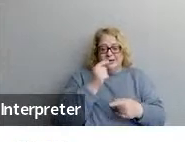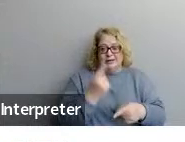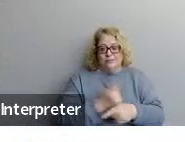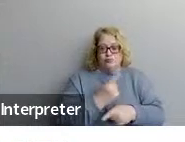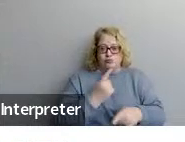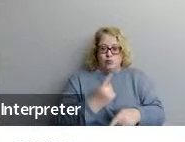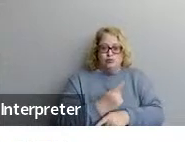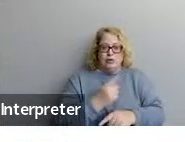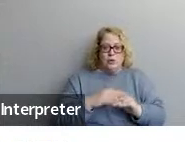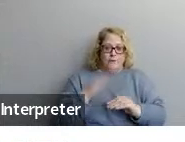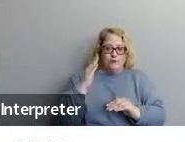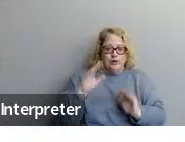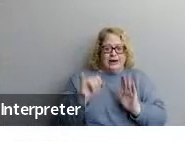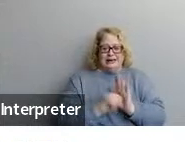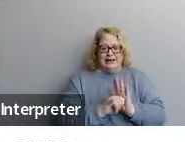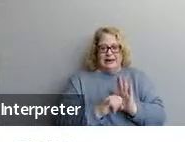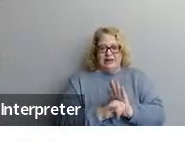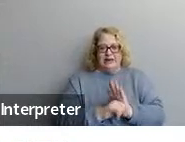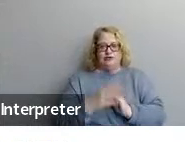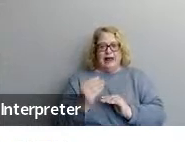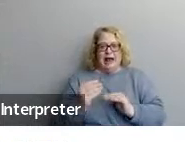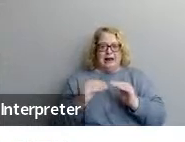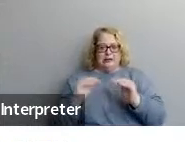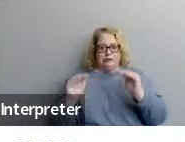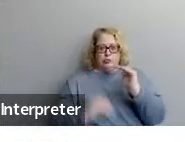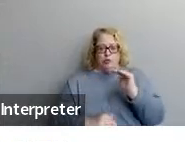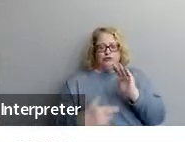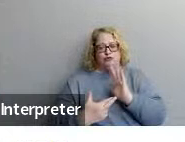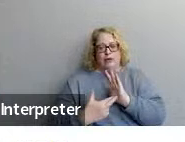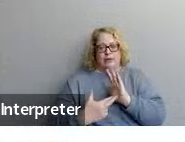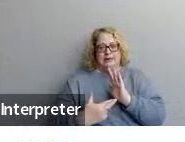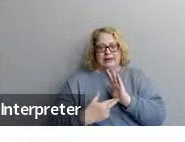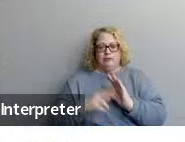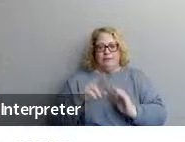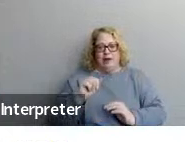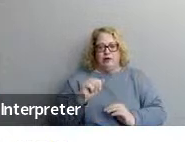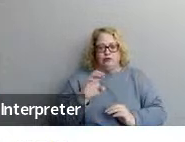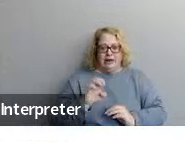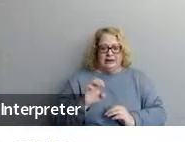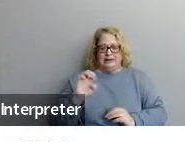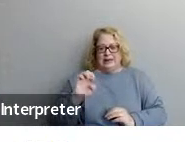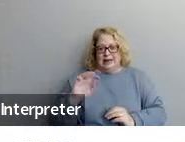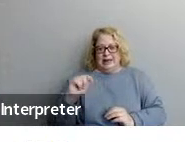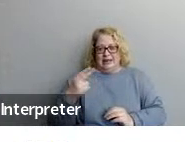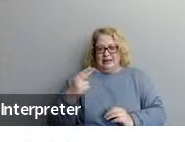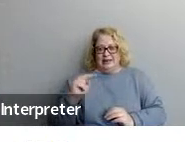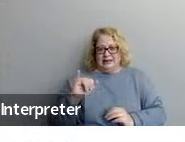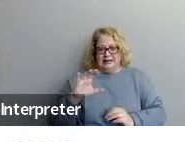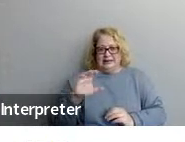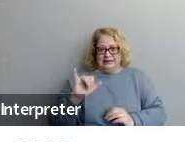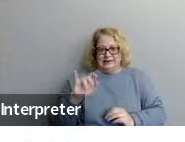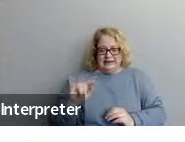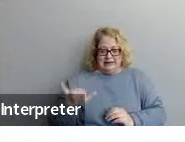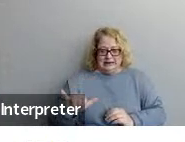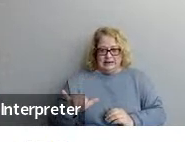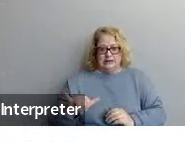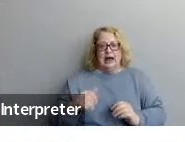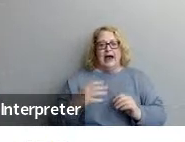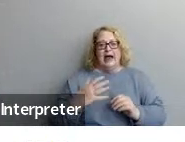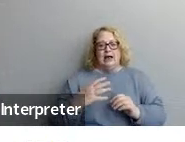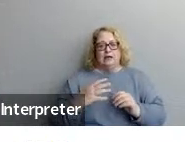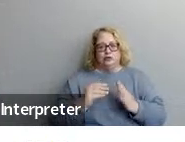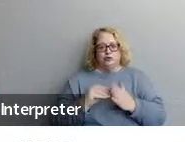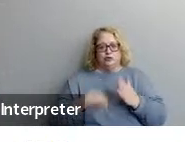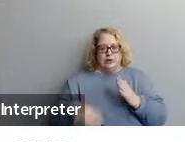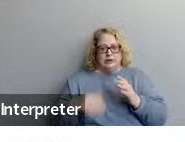inappropriate over-identification and disproportionate representation by race, ethnicity of students as students with